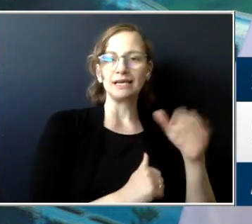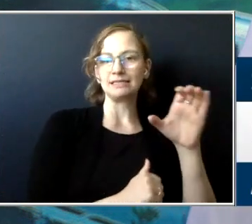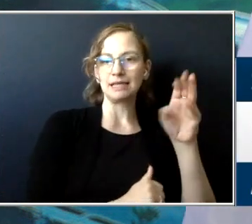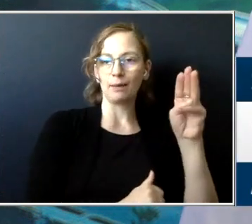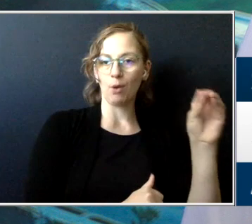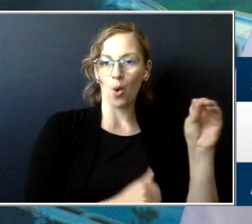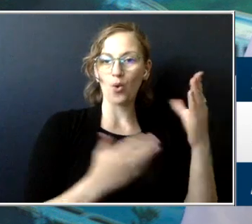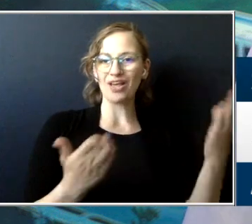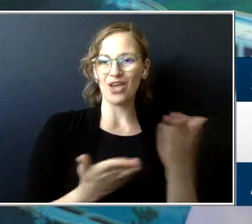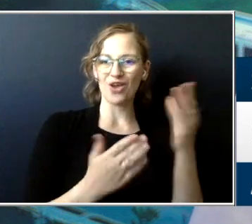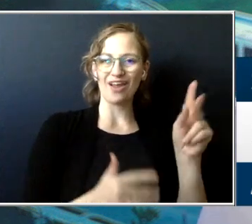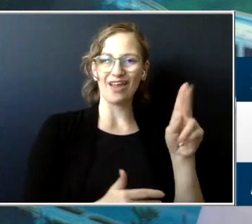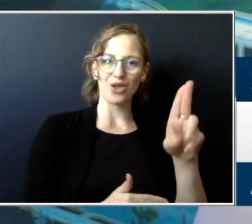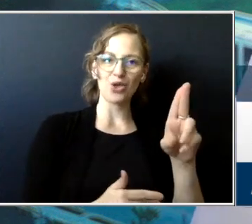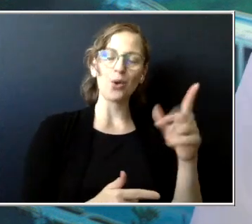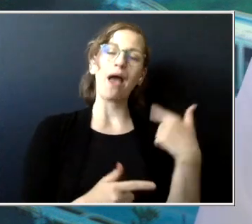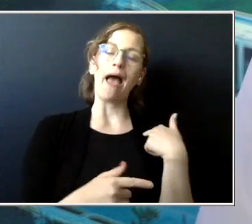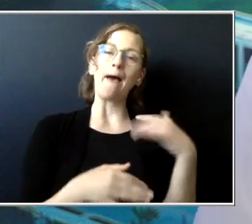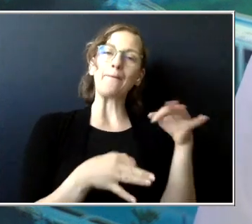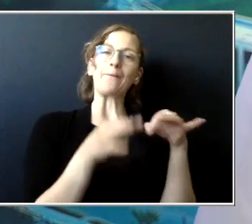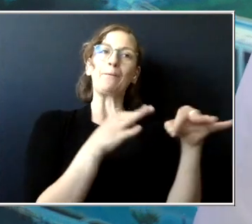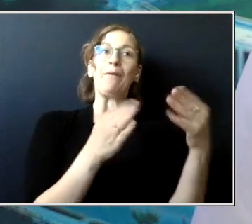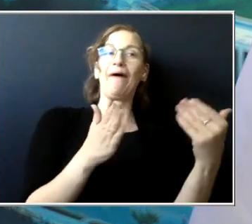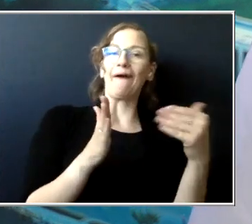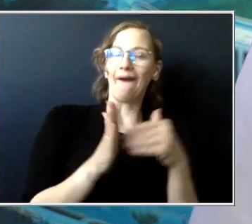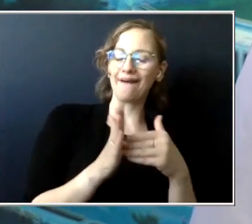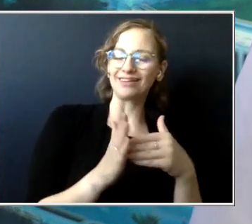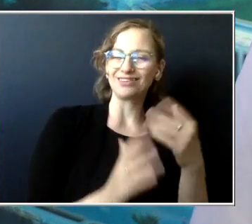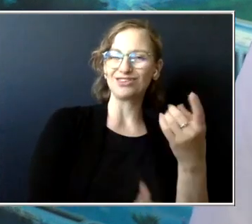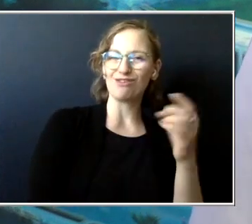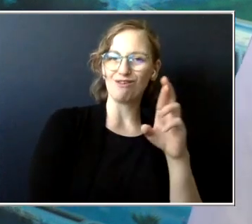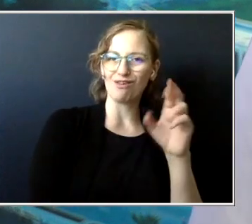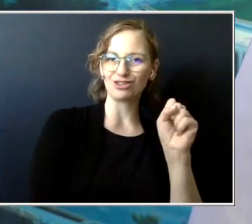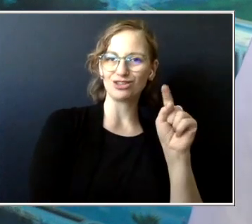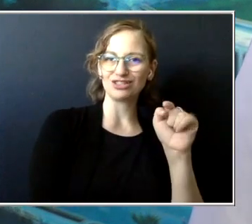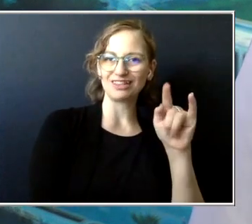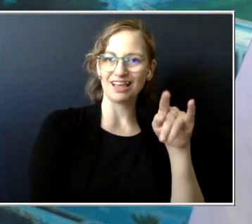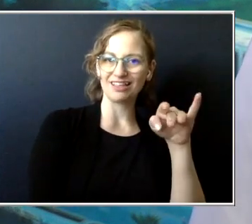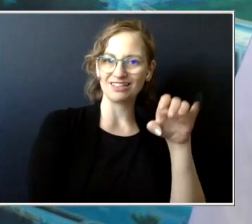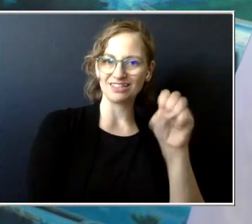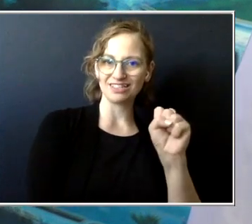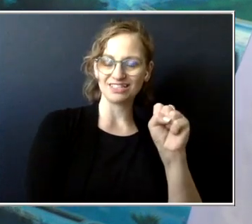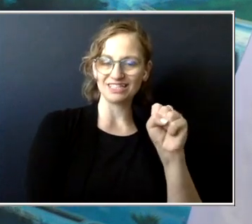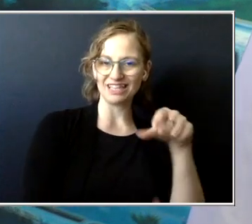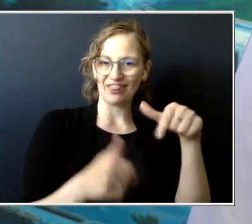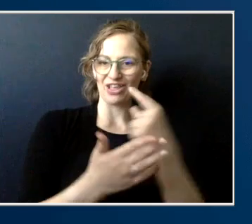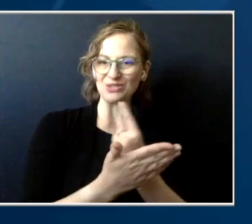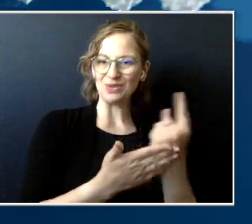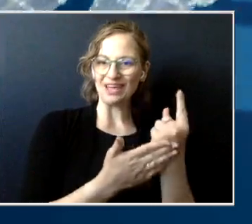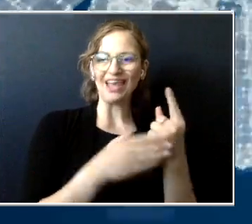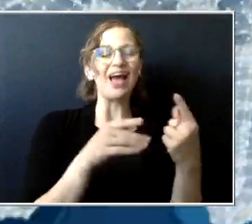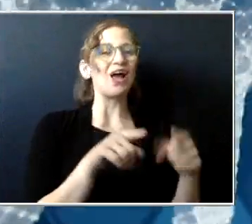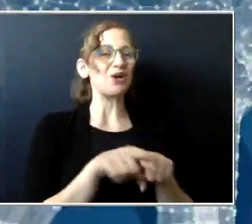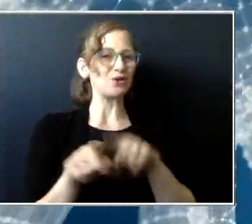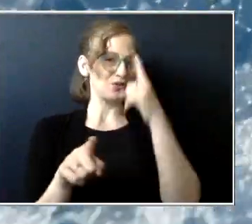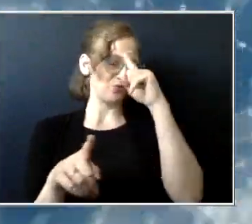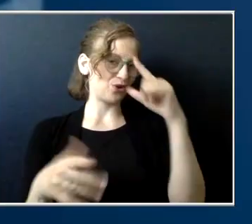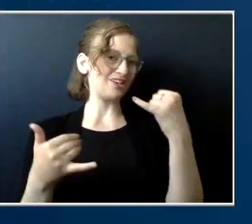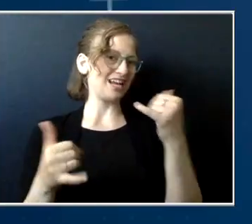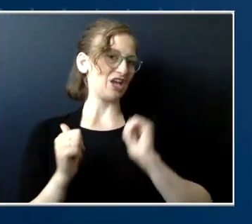in again for Dr. Stites this week and for this monthly edition of Show Me the Science.